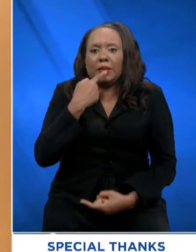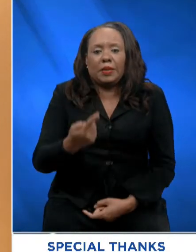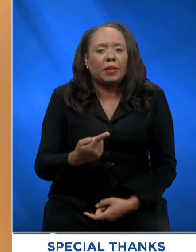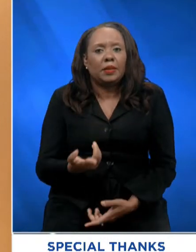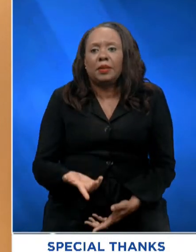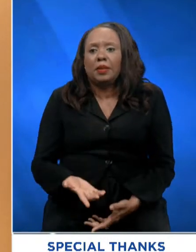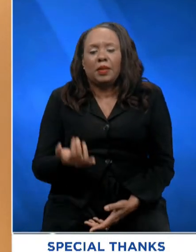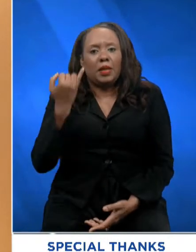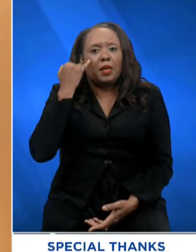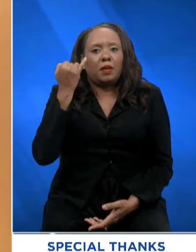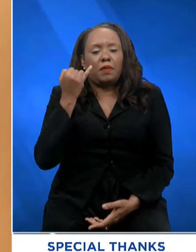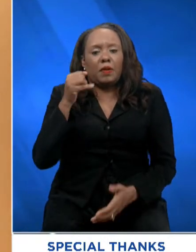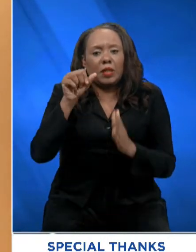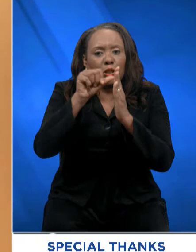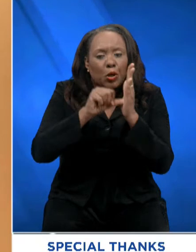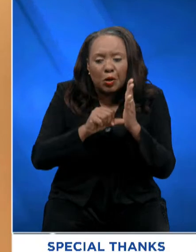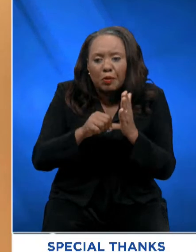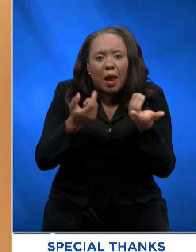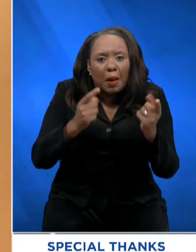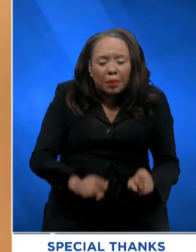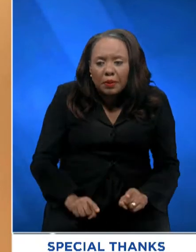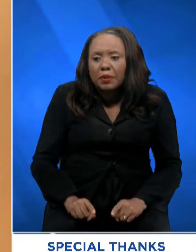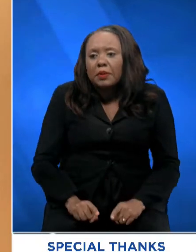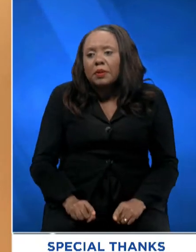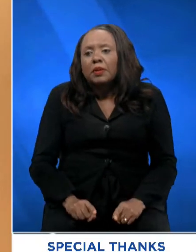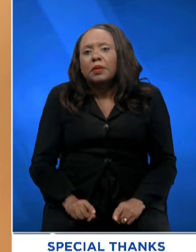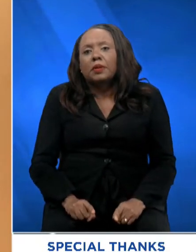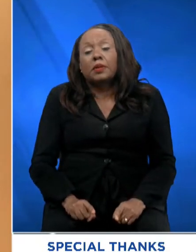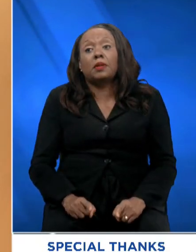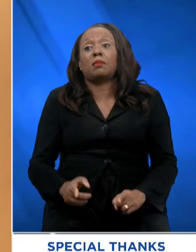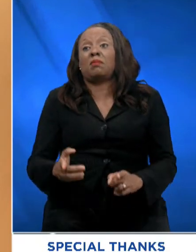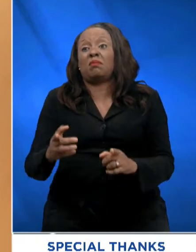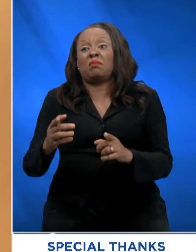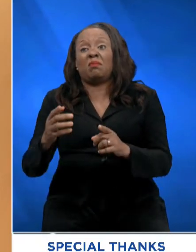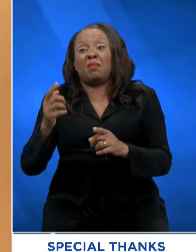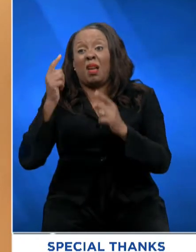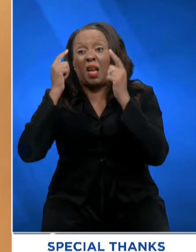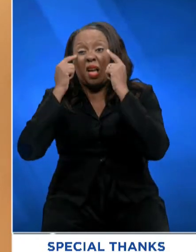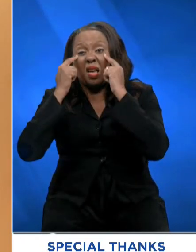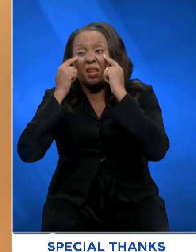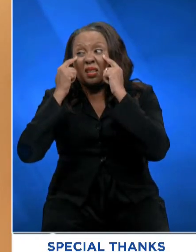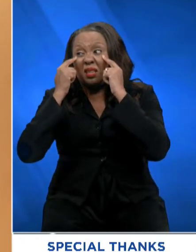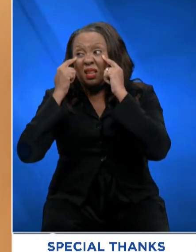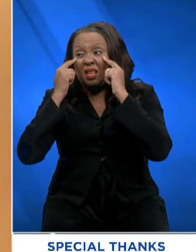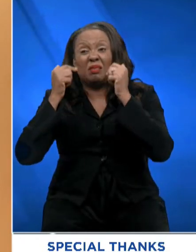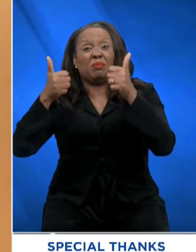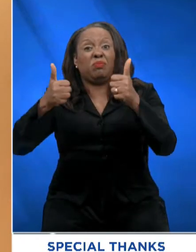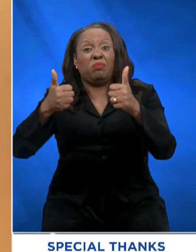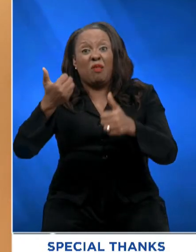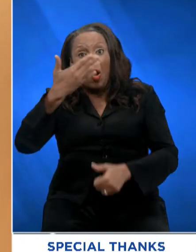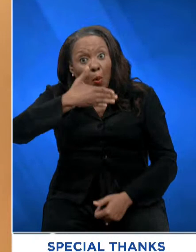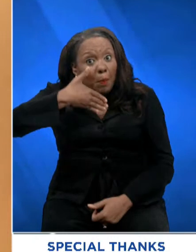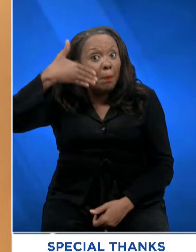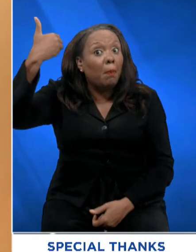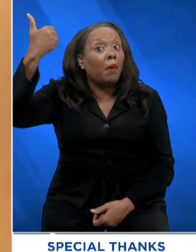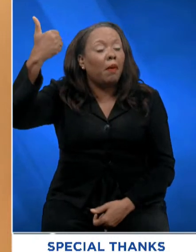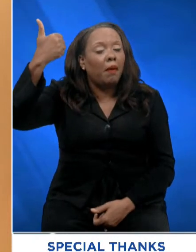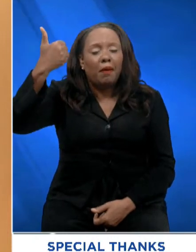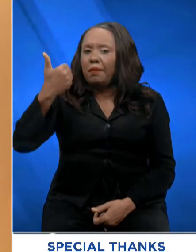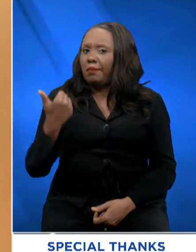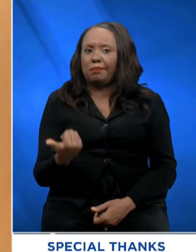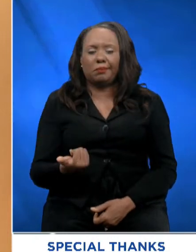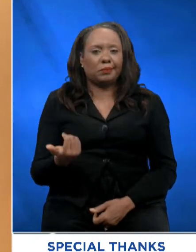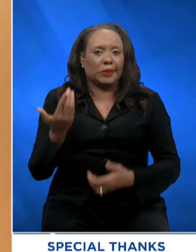was before. Remember, I said that diabetes, there are a lot of processes going on. So even